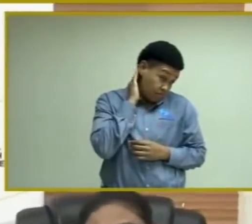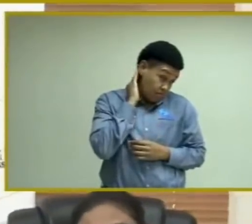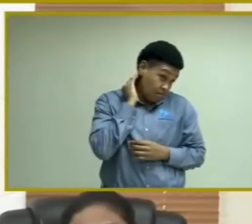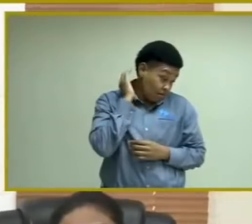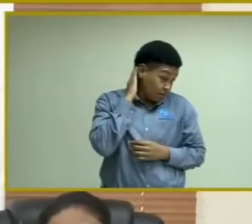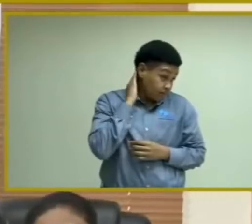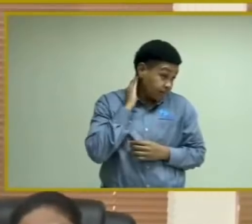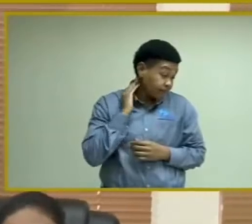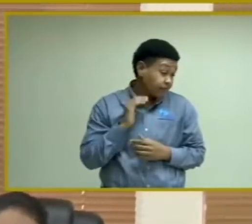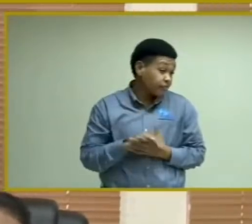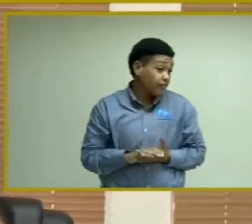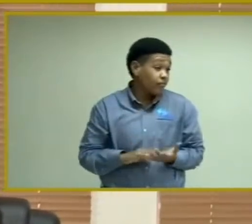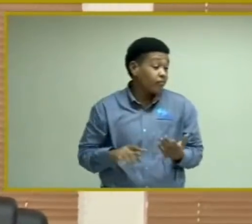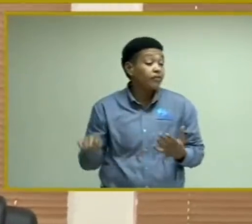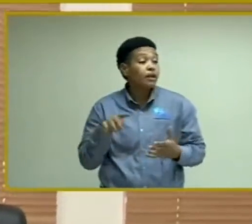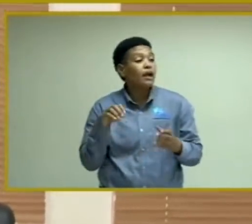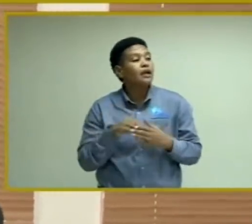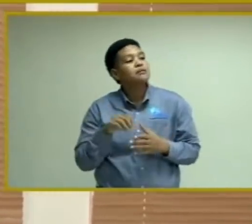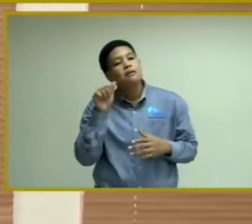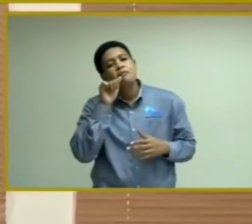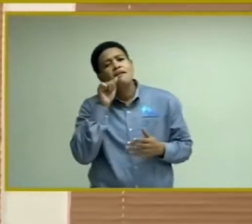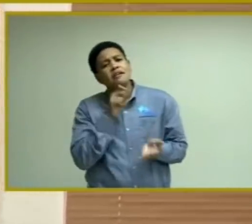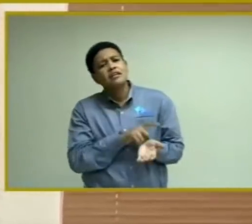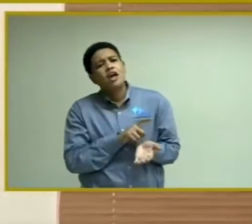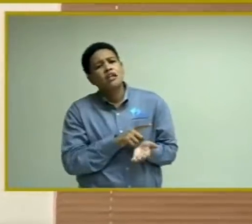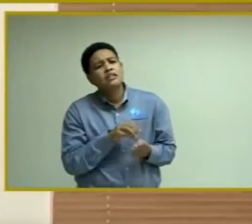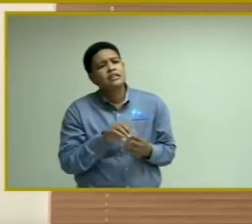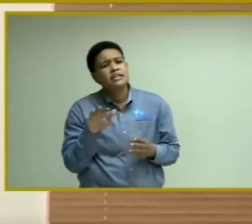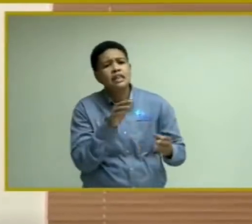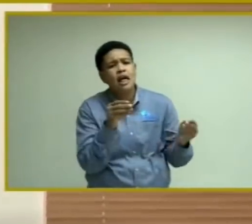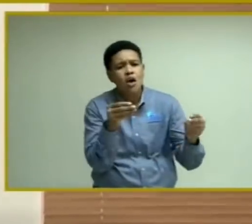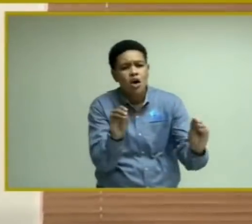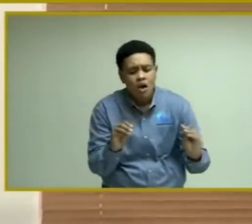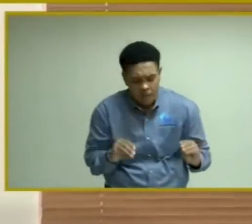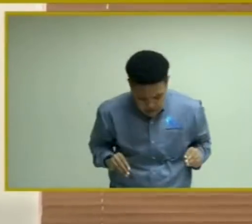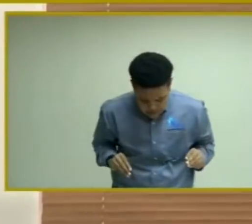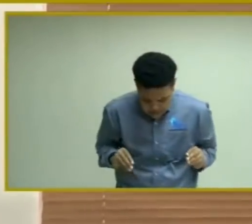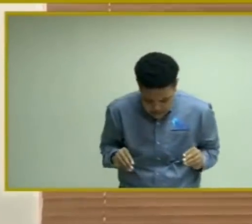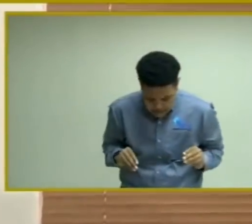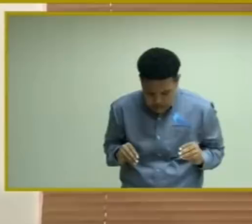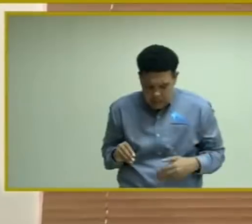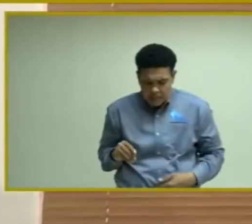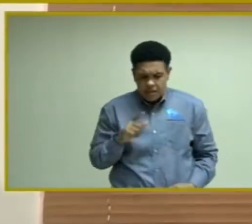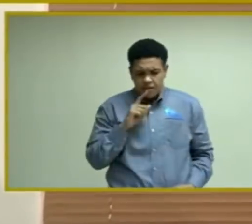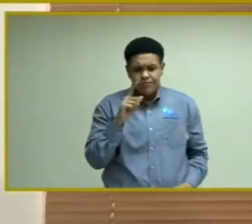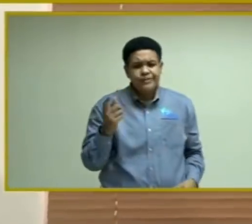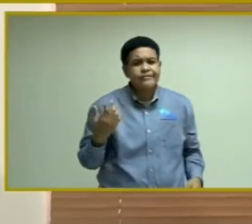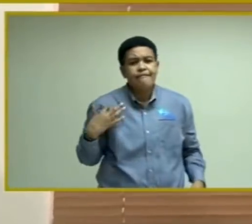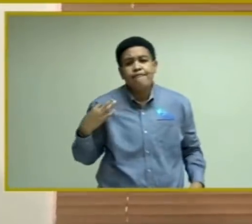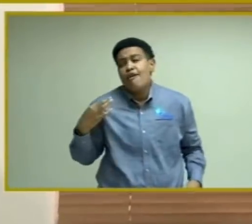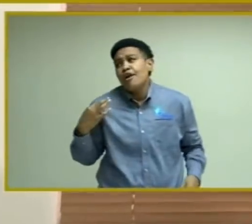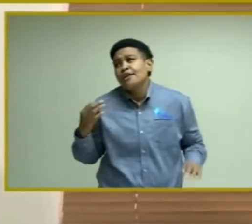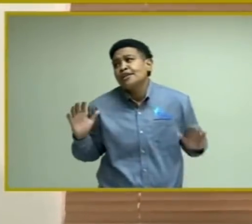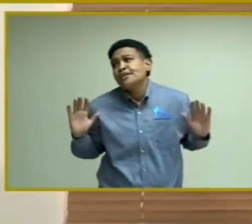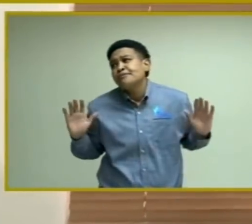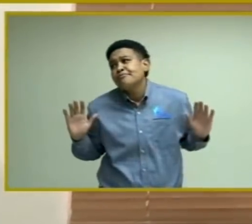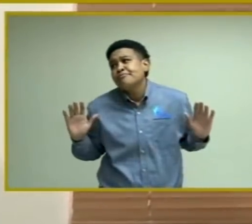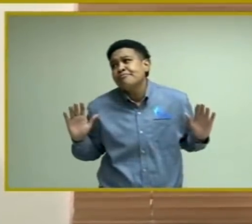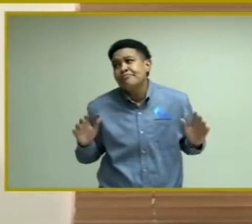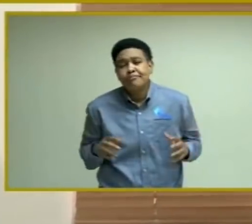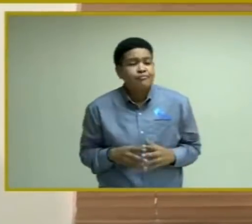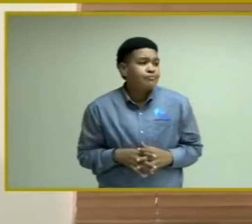this engagement of the private doctors in their offices is purely voluntary,